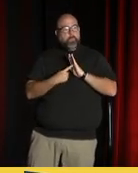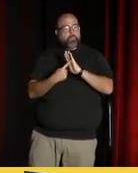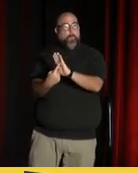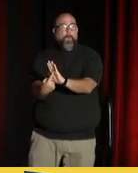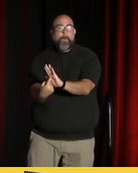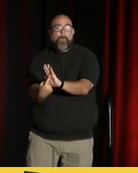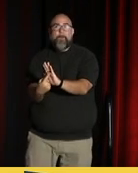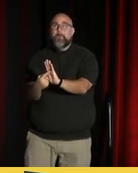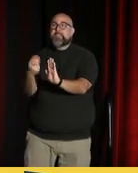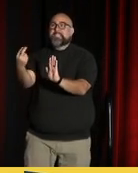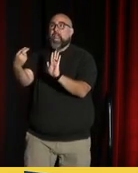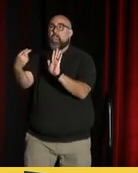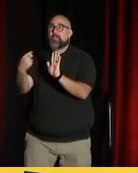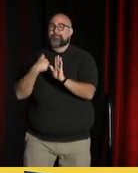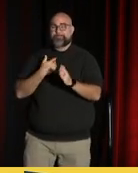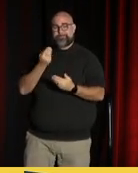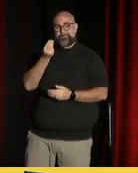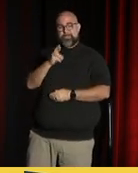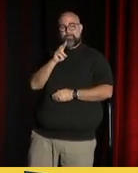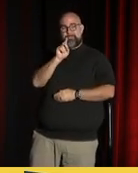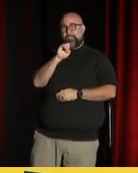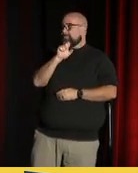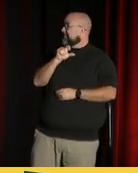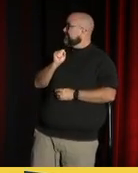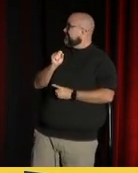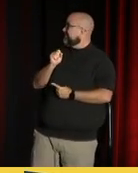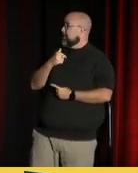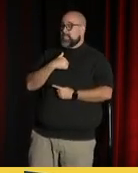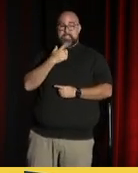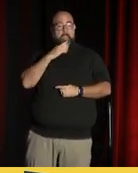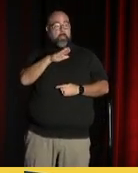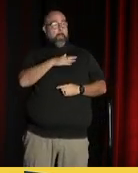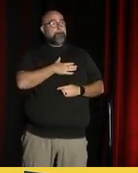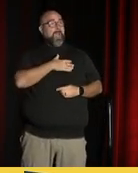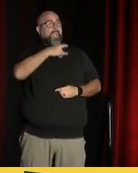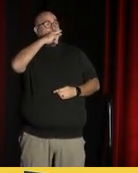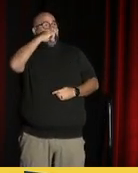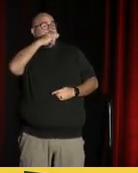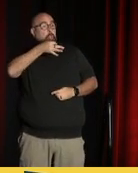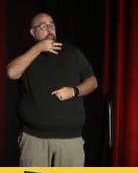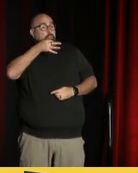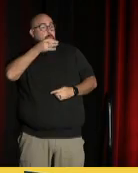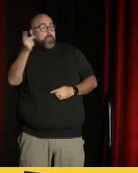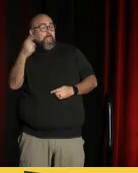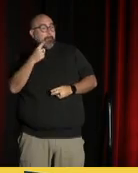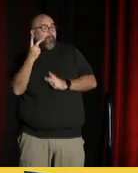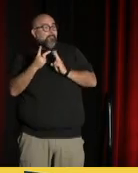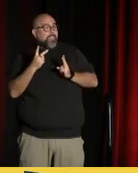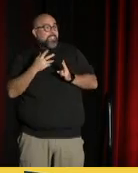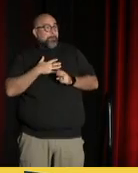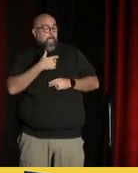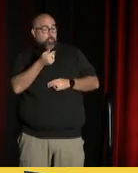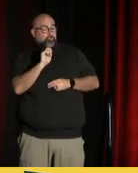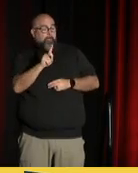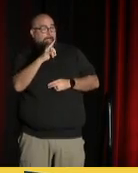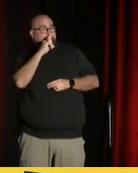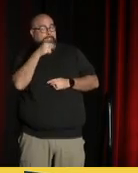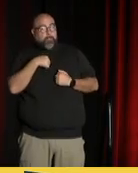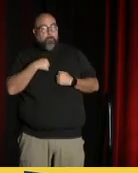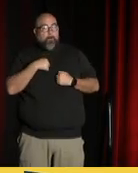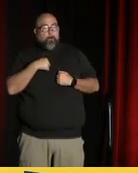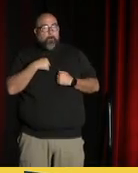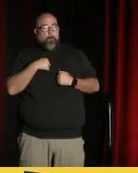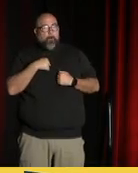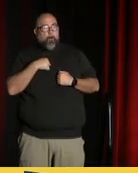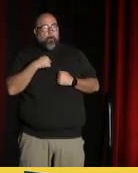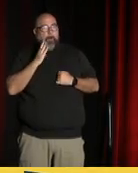somebody. Just ask Mr. Daniels, who said to us, "My grandkids are coming to visit me this weekend. What would I rather say to